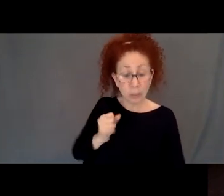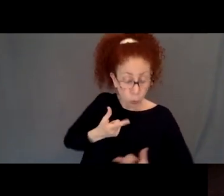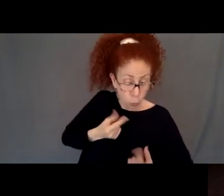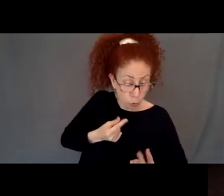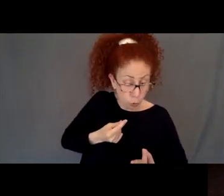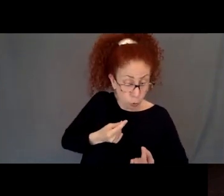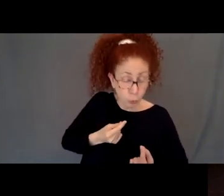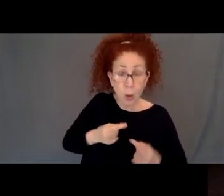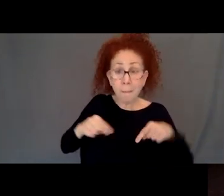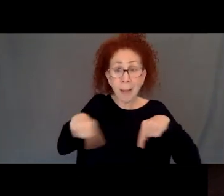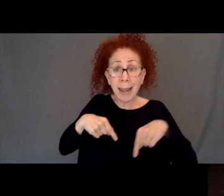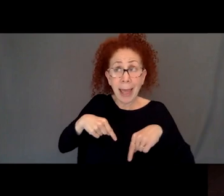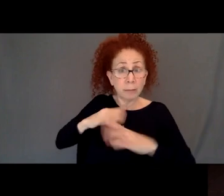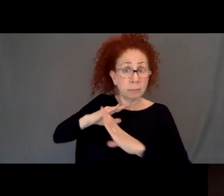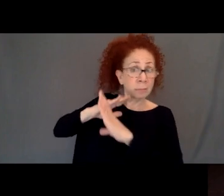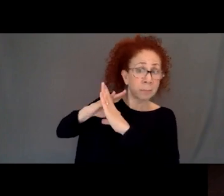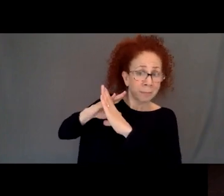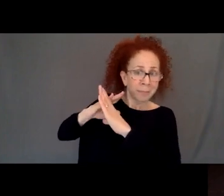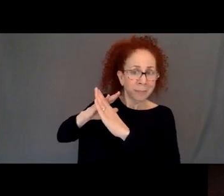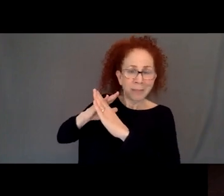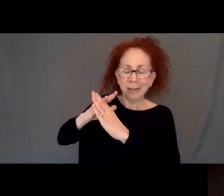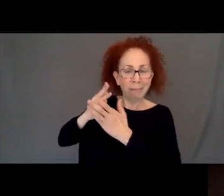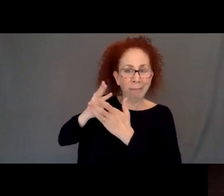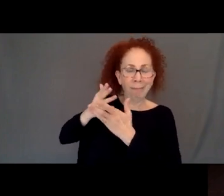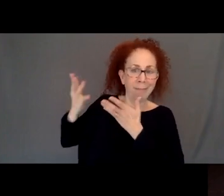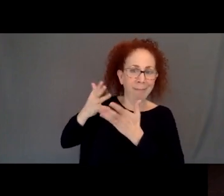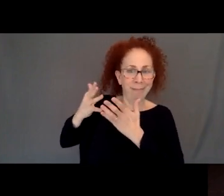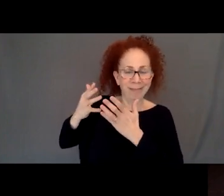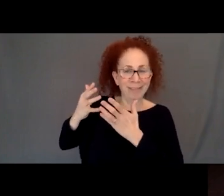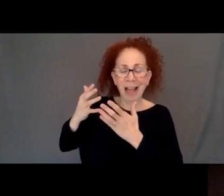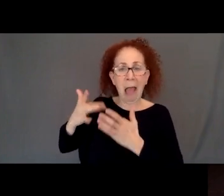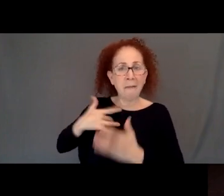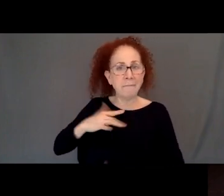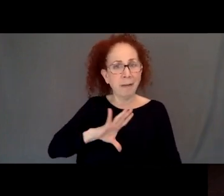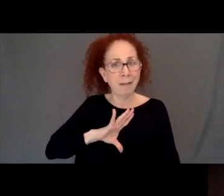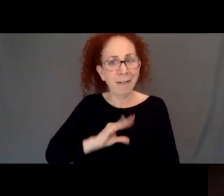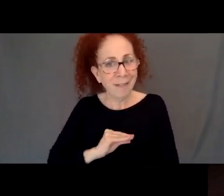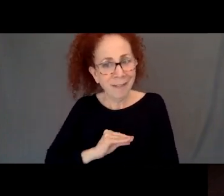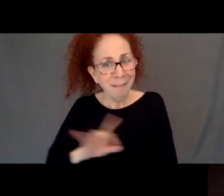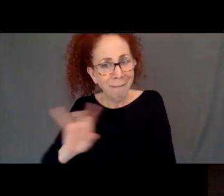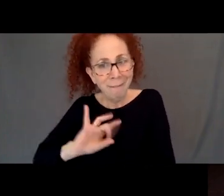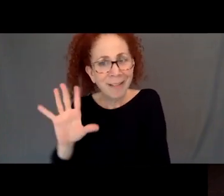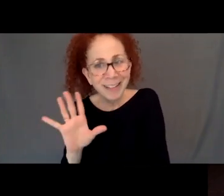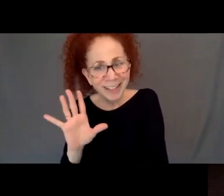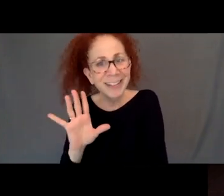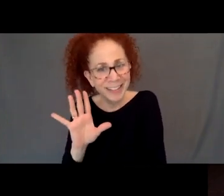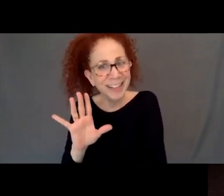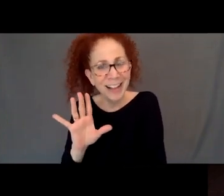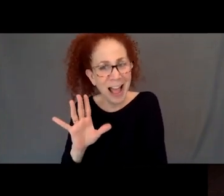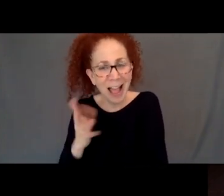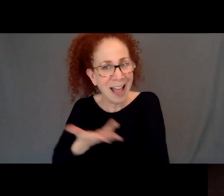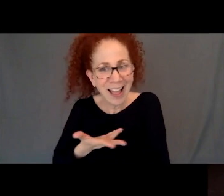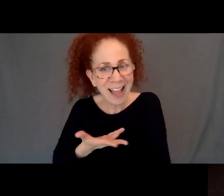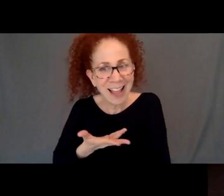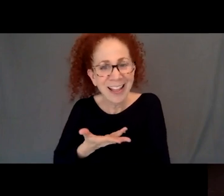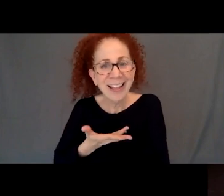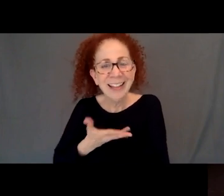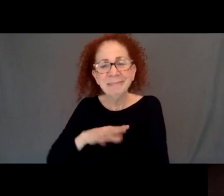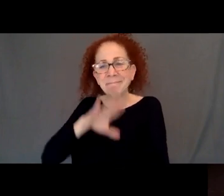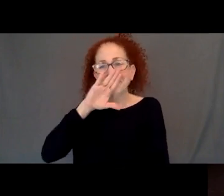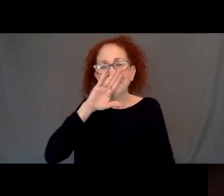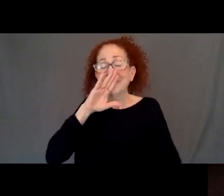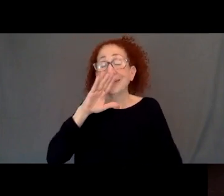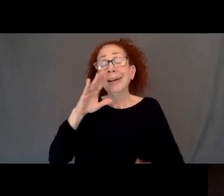leg was just not hearing it. And it just became very demoralizing in certain kinds of ways. And